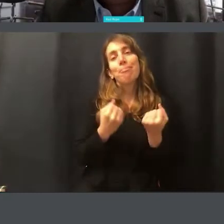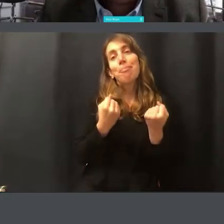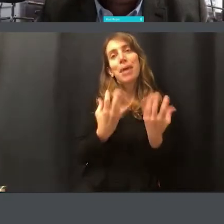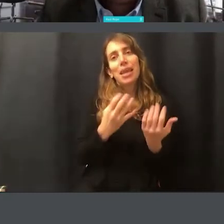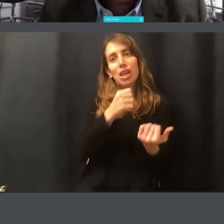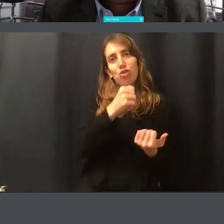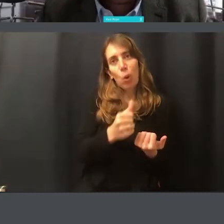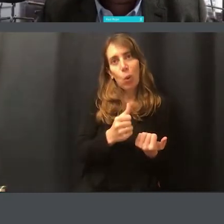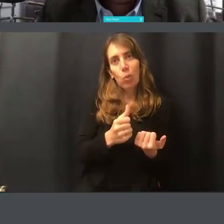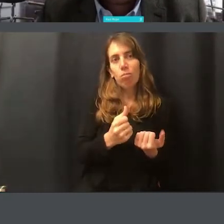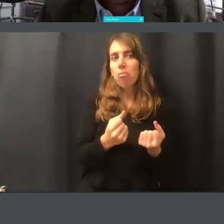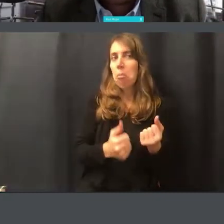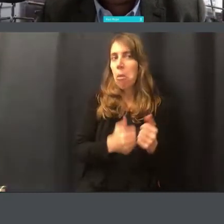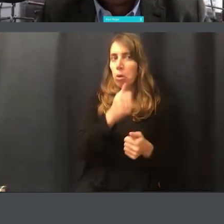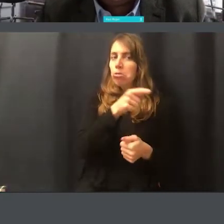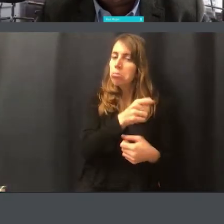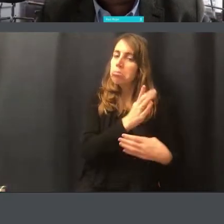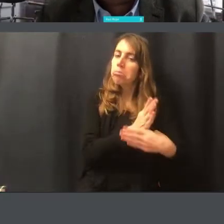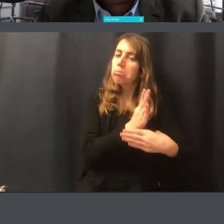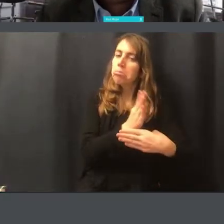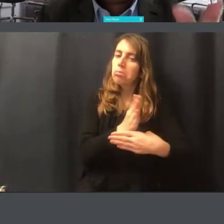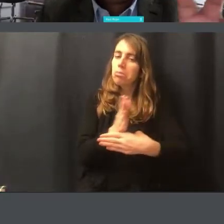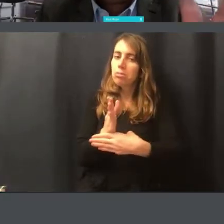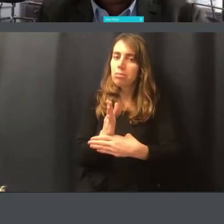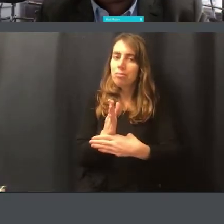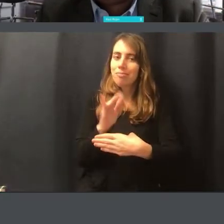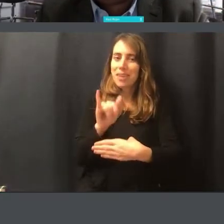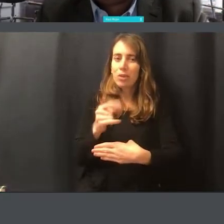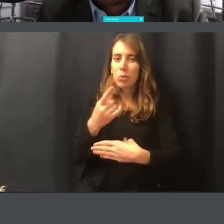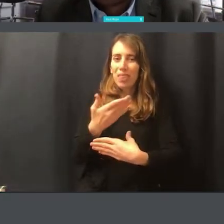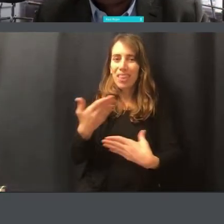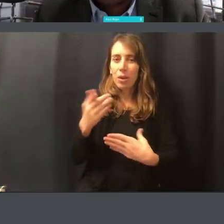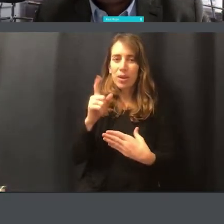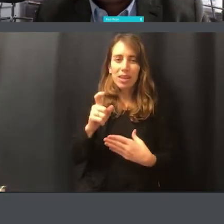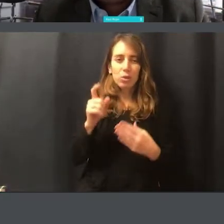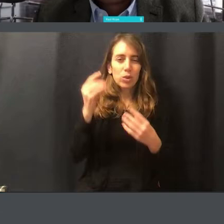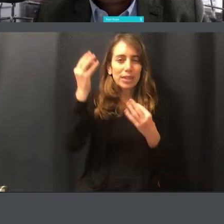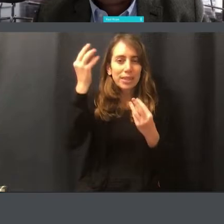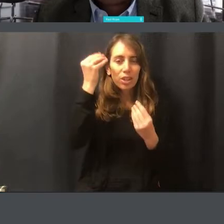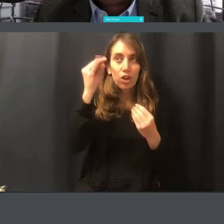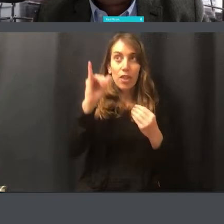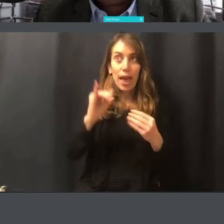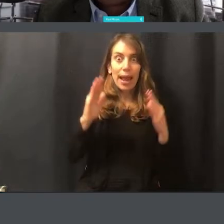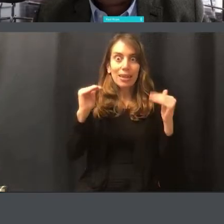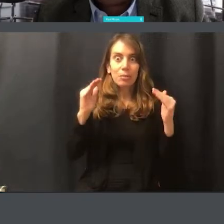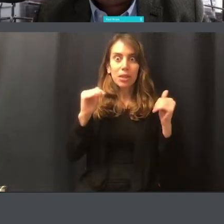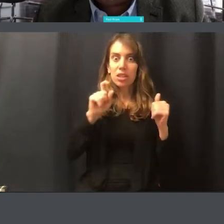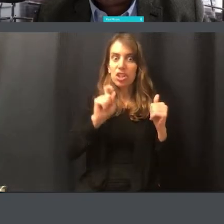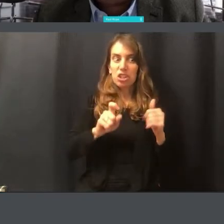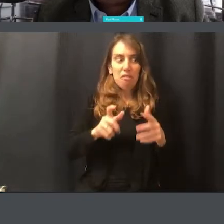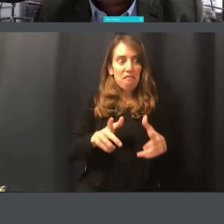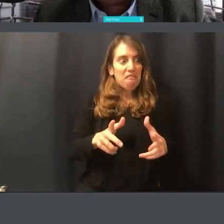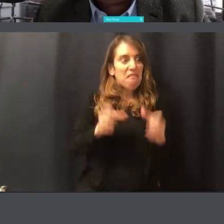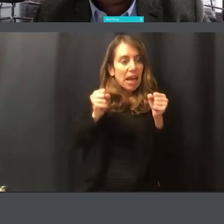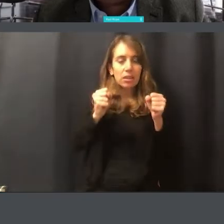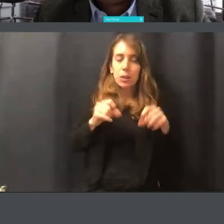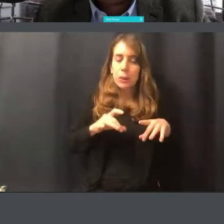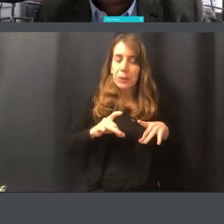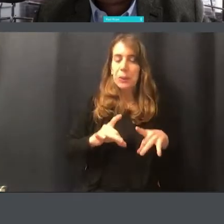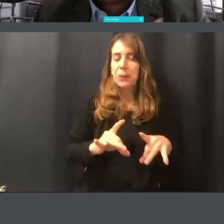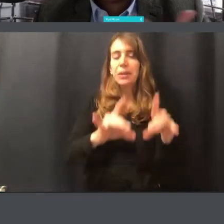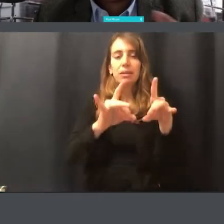of consider, right? I think one of the biggest things is this expectation and this sort